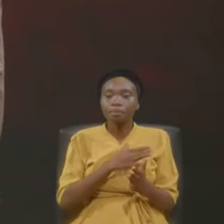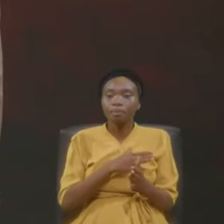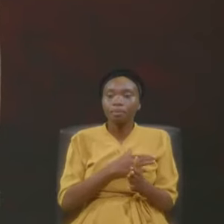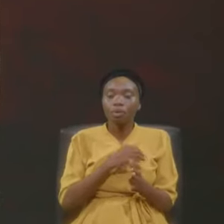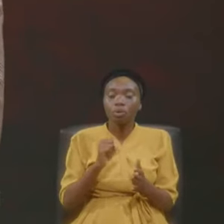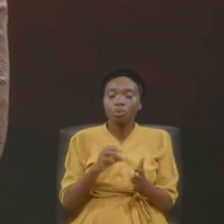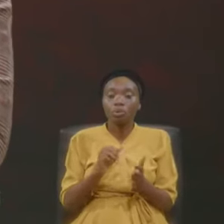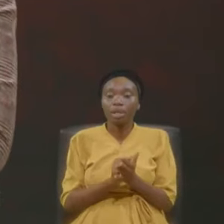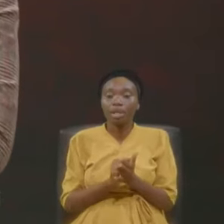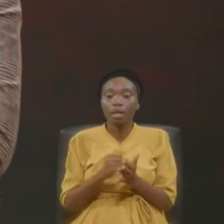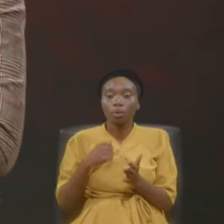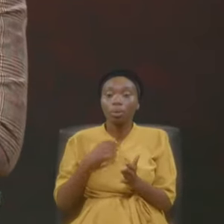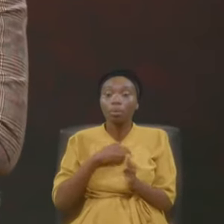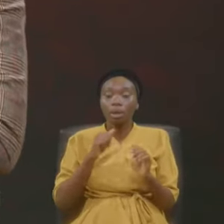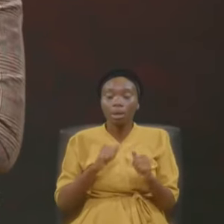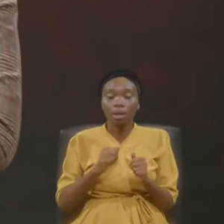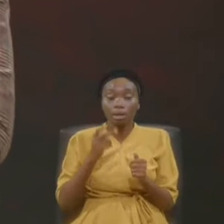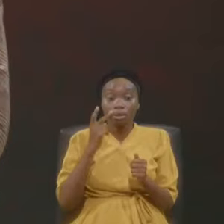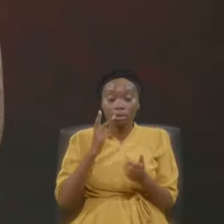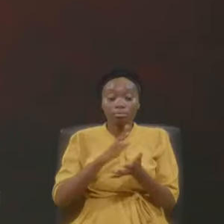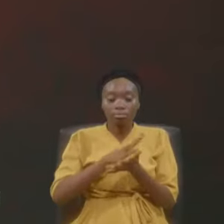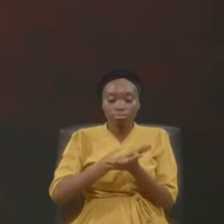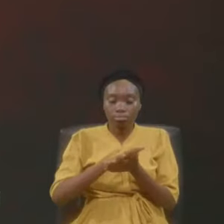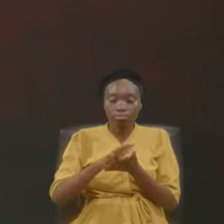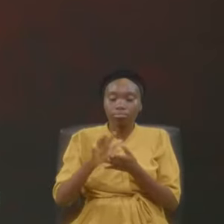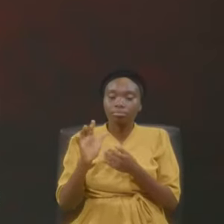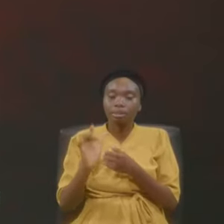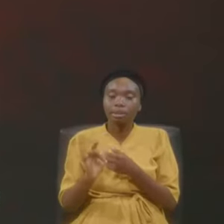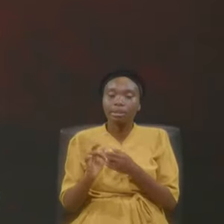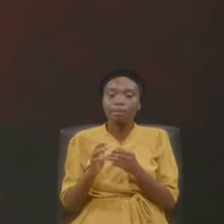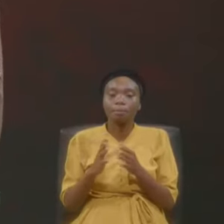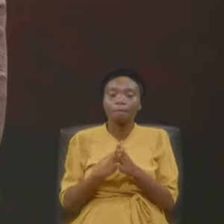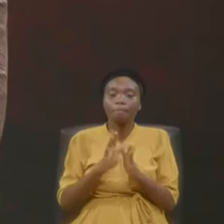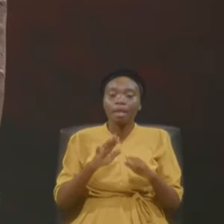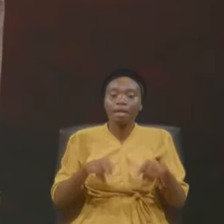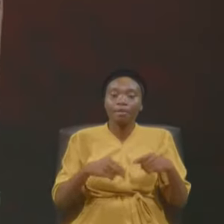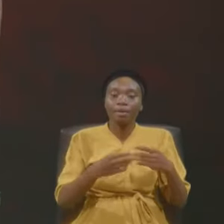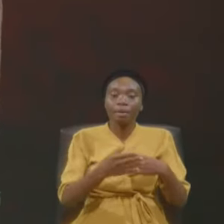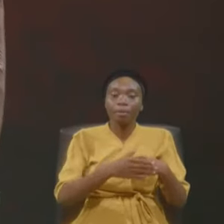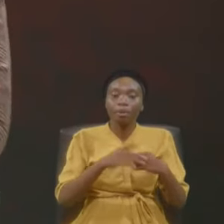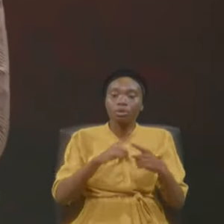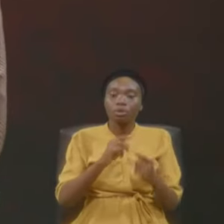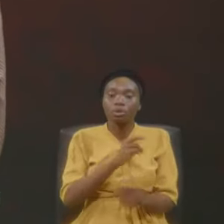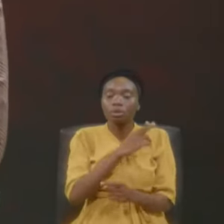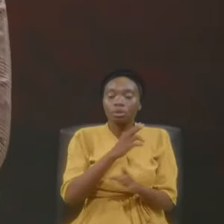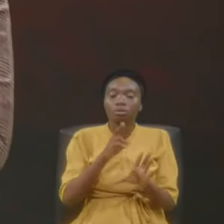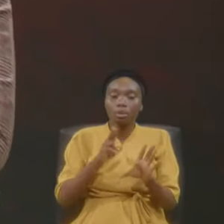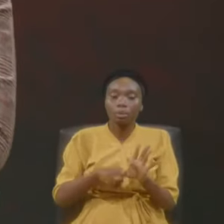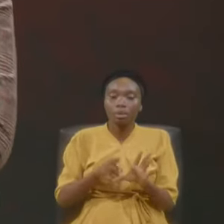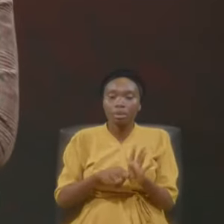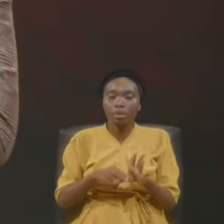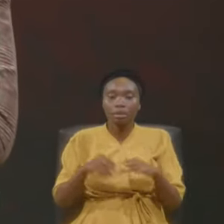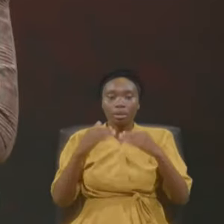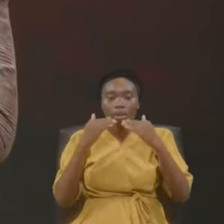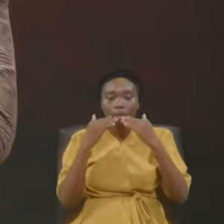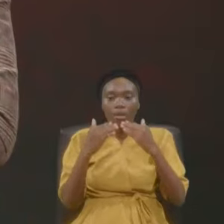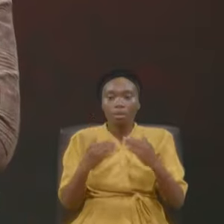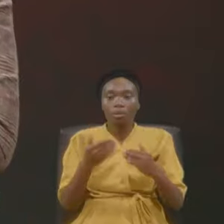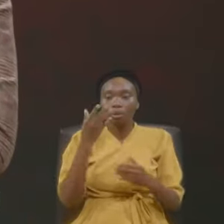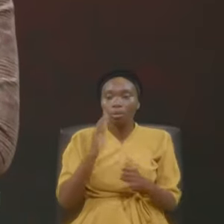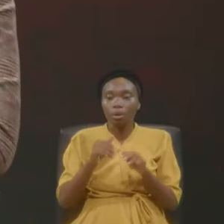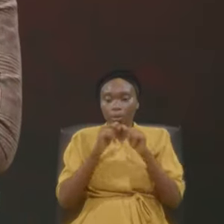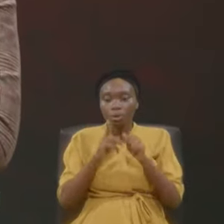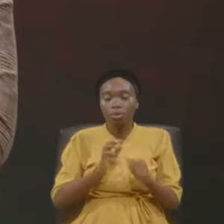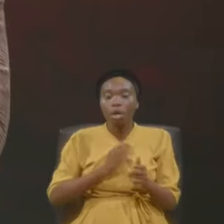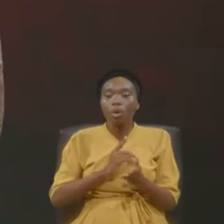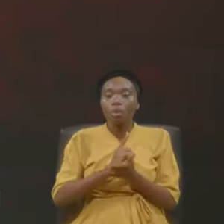so that we can it can be very legible and return to the ushers. And you can please be seated. Thank you and God bless you. Our weekly